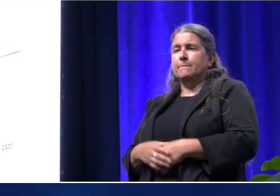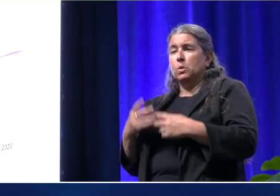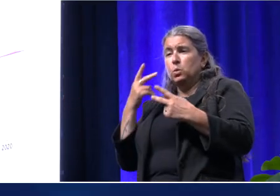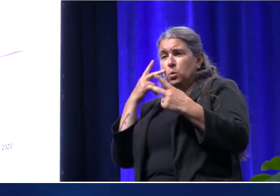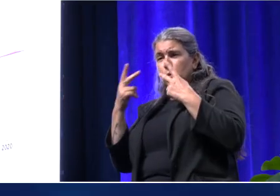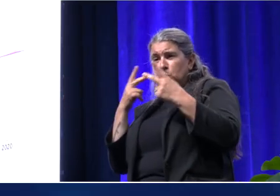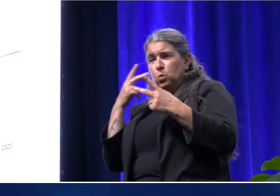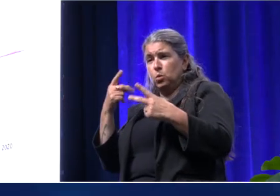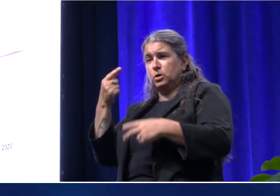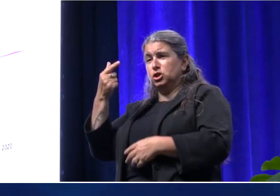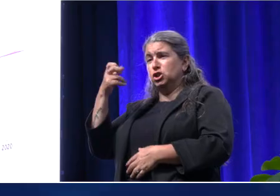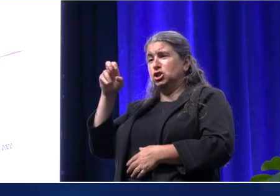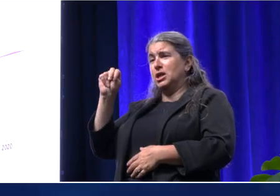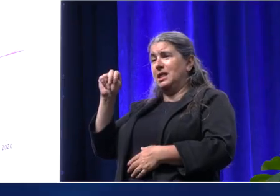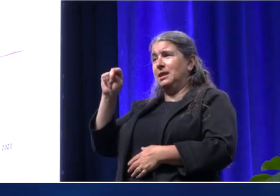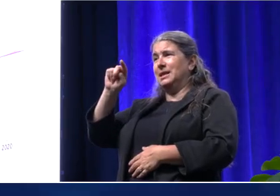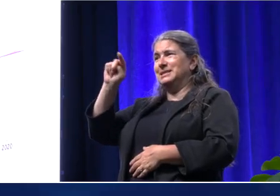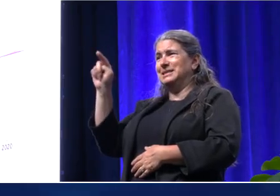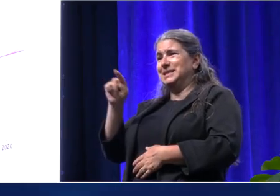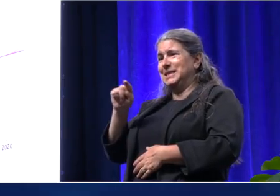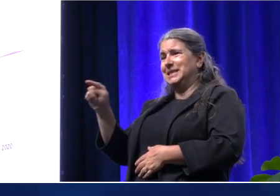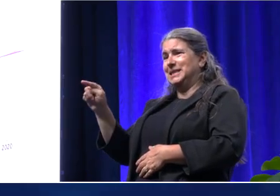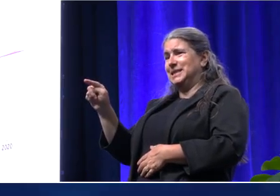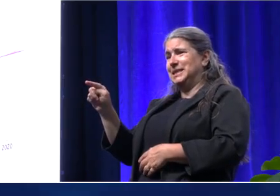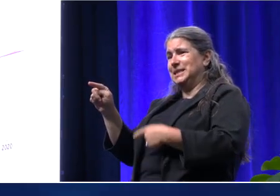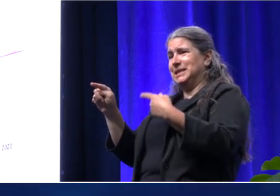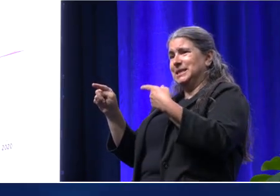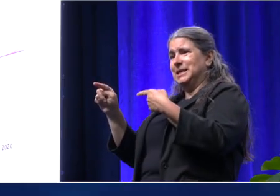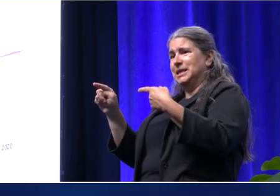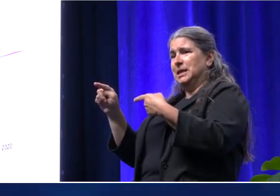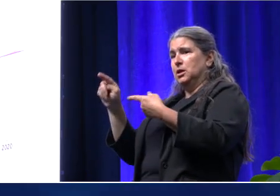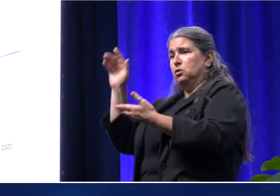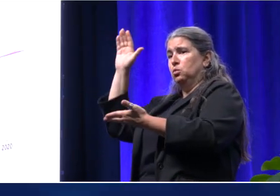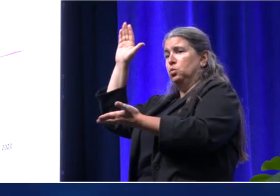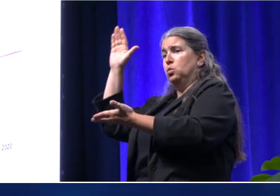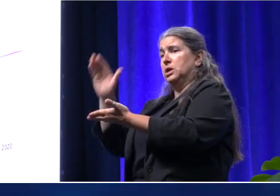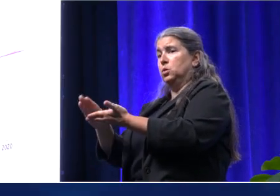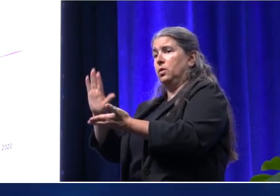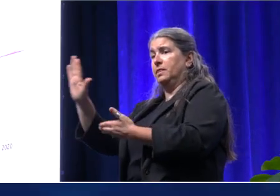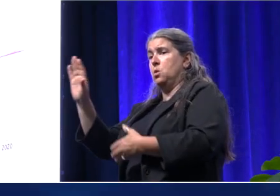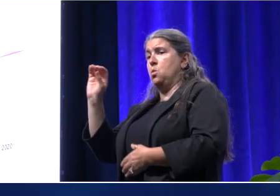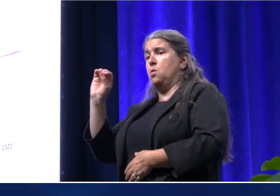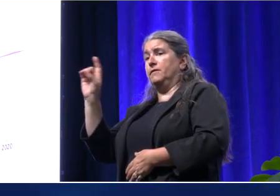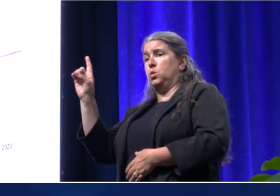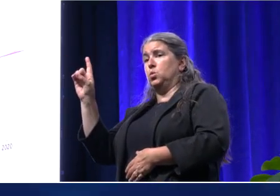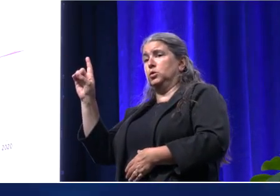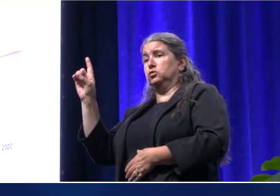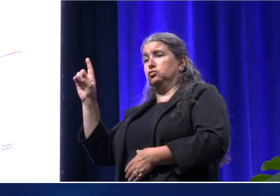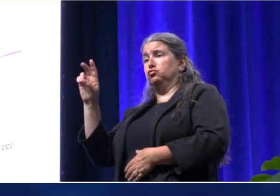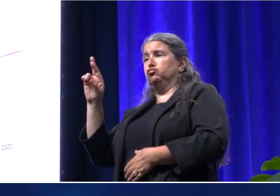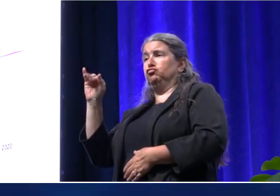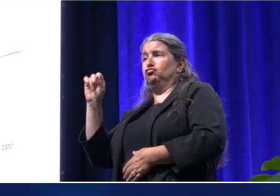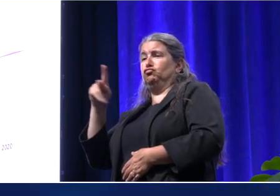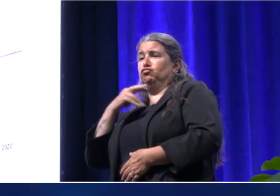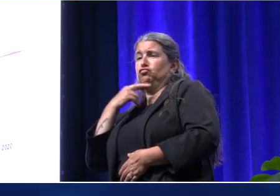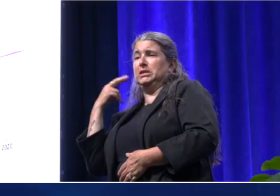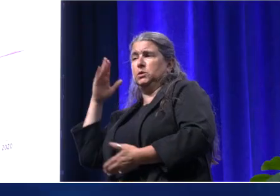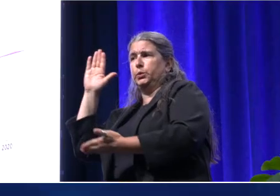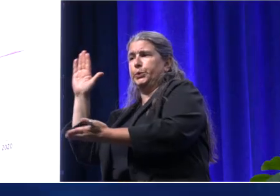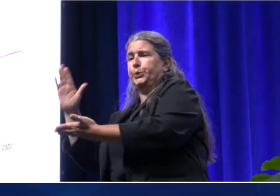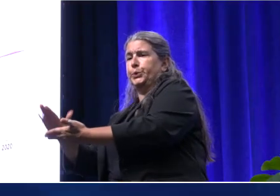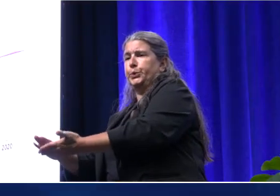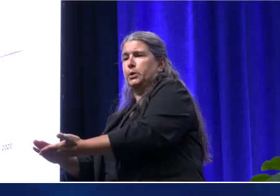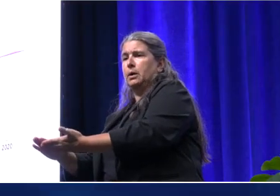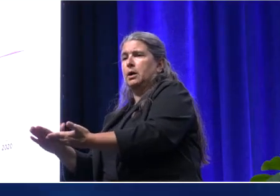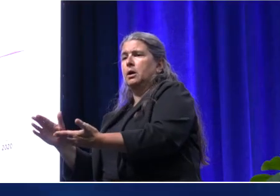Z has reduced their opioid overdose risk a lot and are using more cannabis,